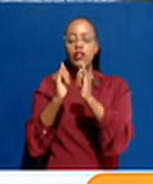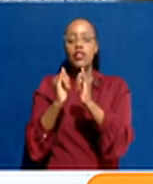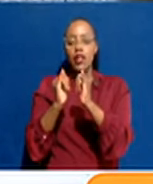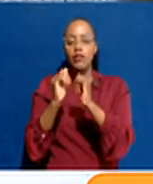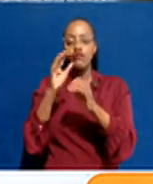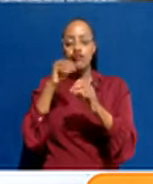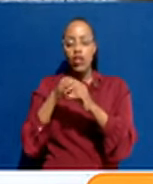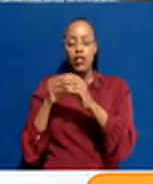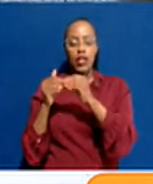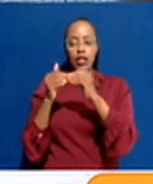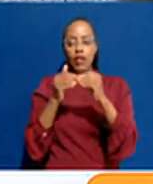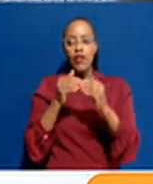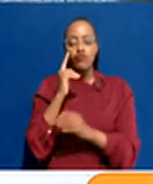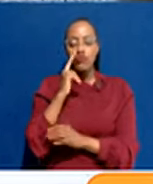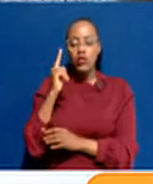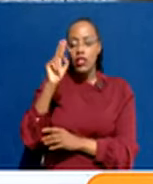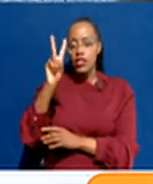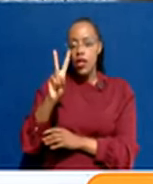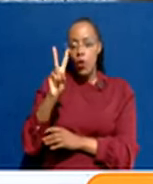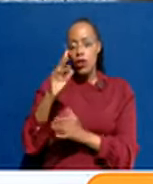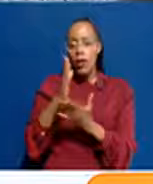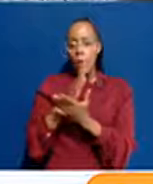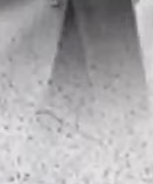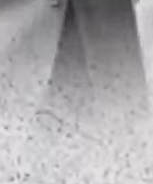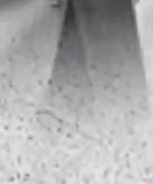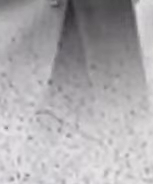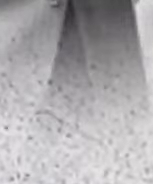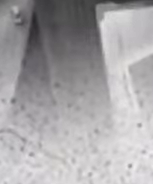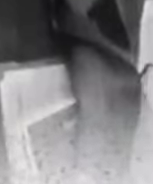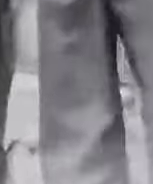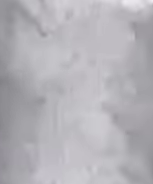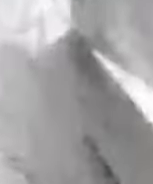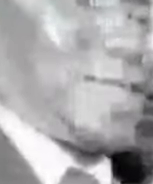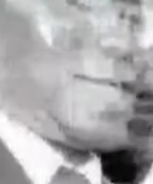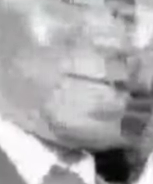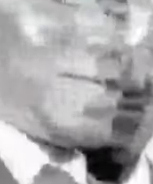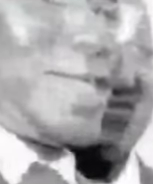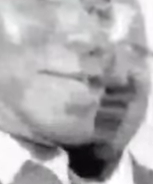chief. This is part two of that interview.